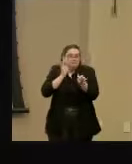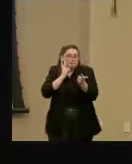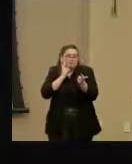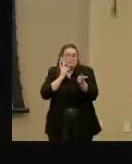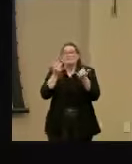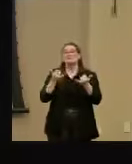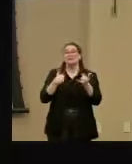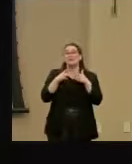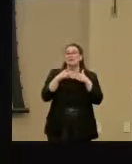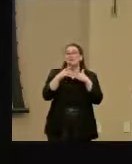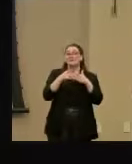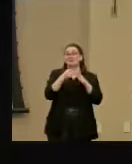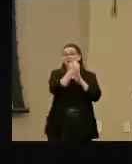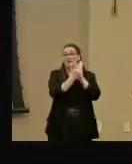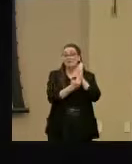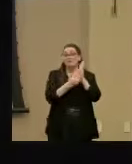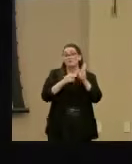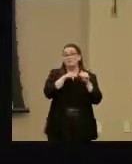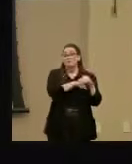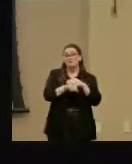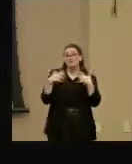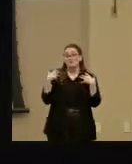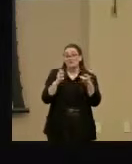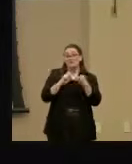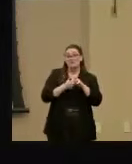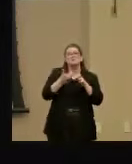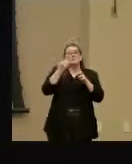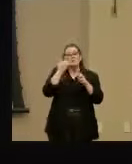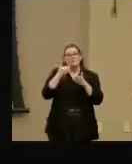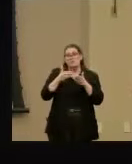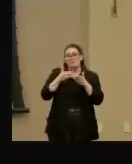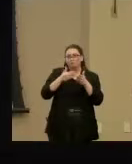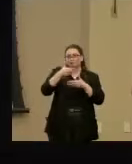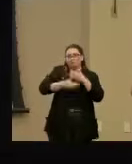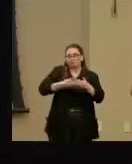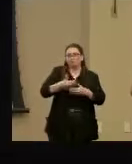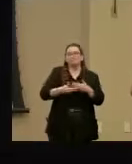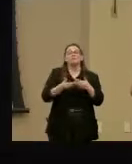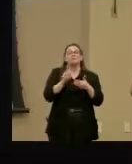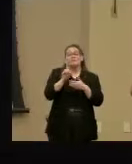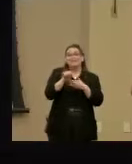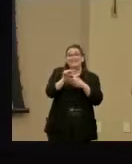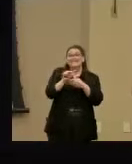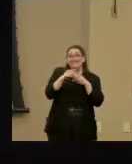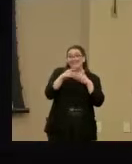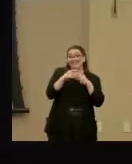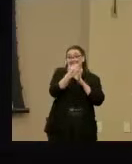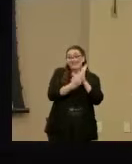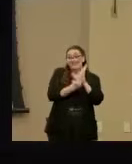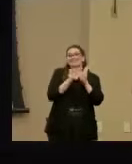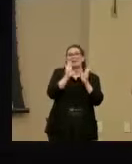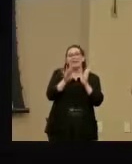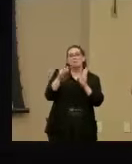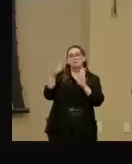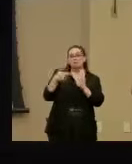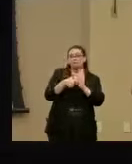sort of help us move forward when we address reproductive health issues. So I am going to be referencing some of the data from these guidelines. These are free